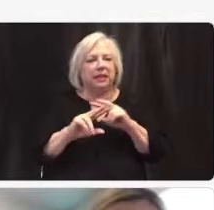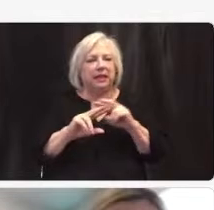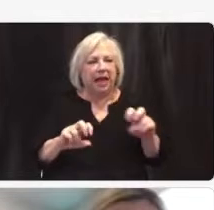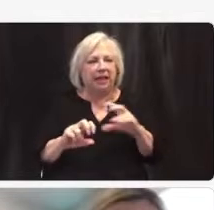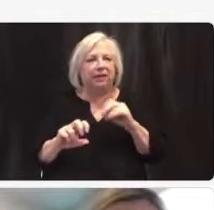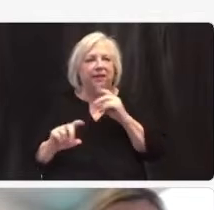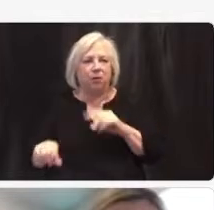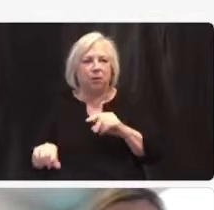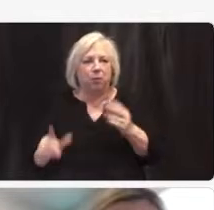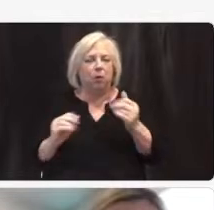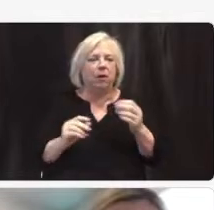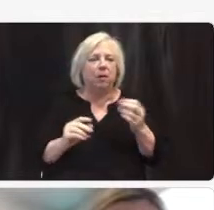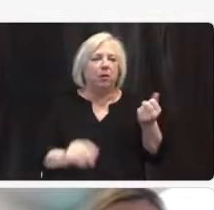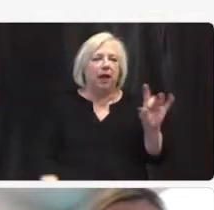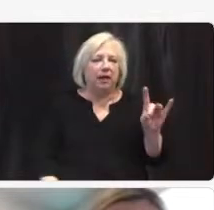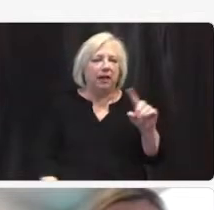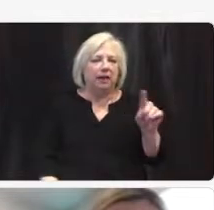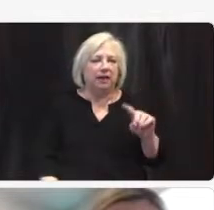Item 18,